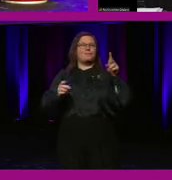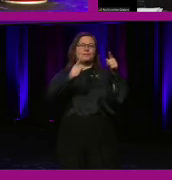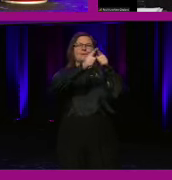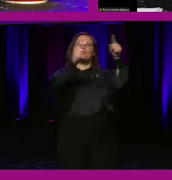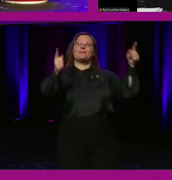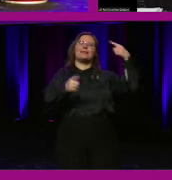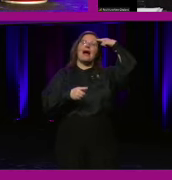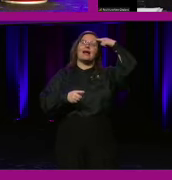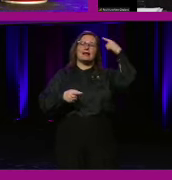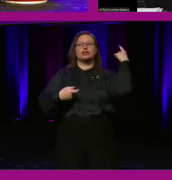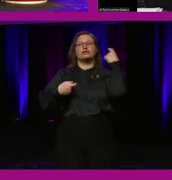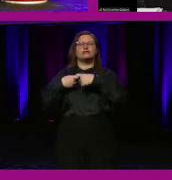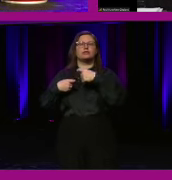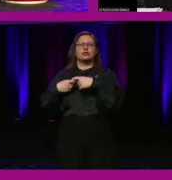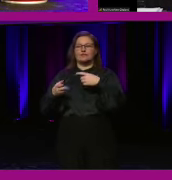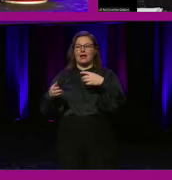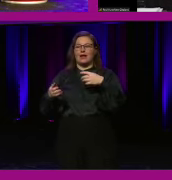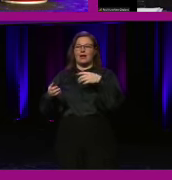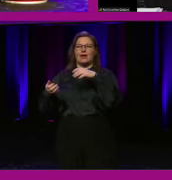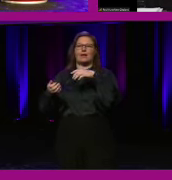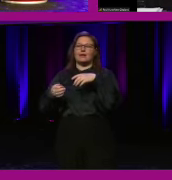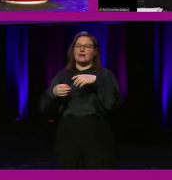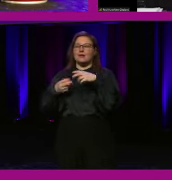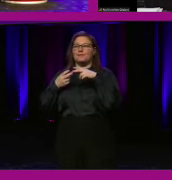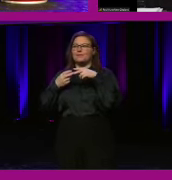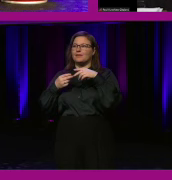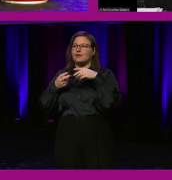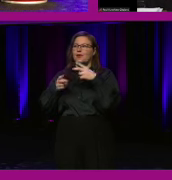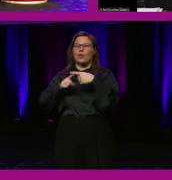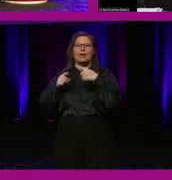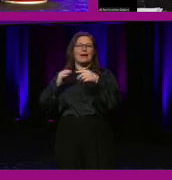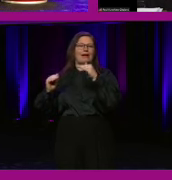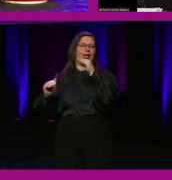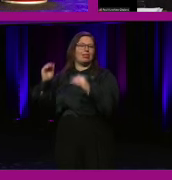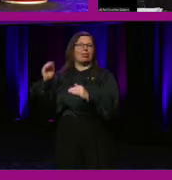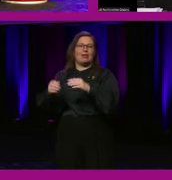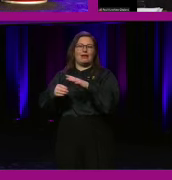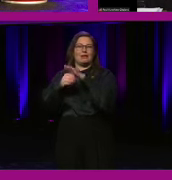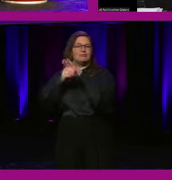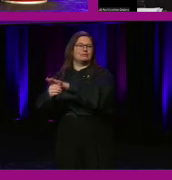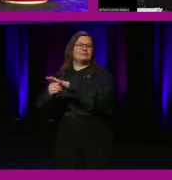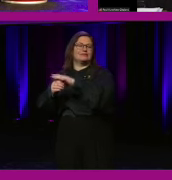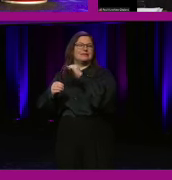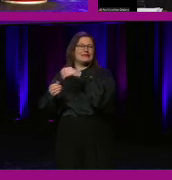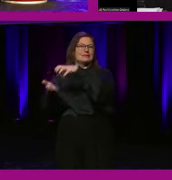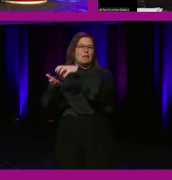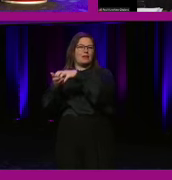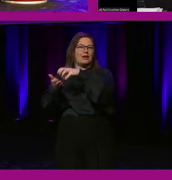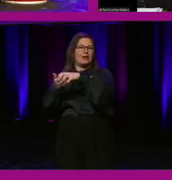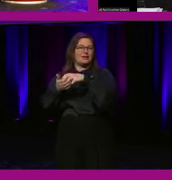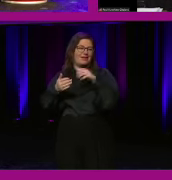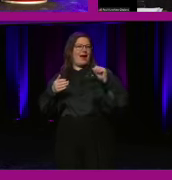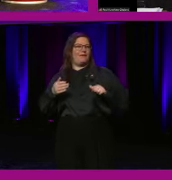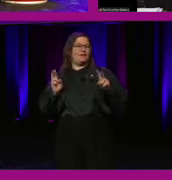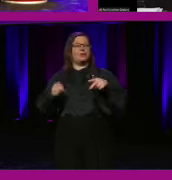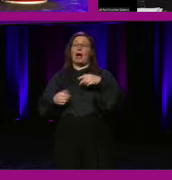in order to reinforce disadvantage in their societies.